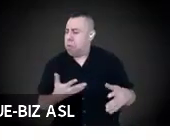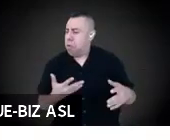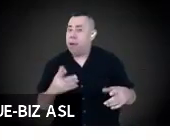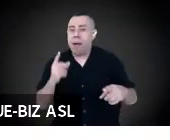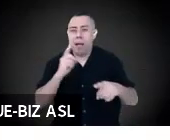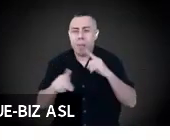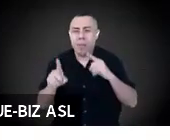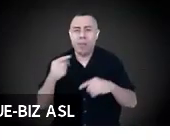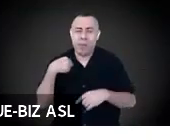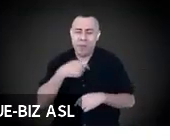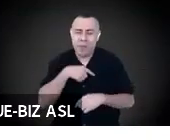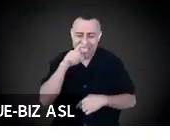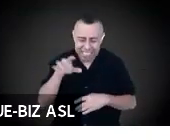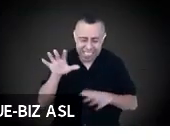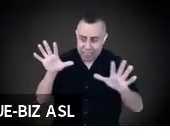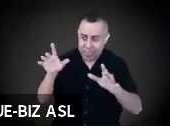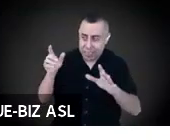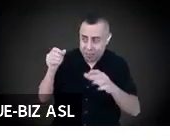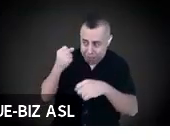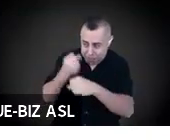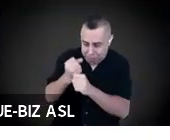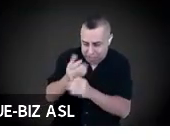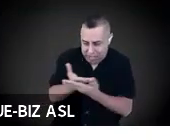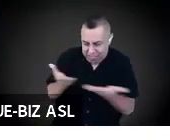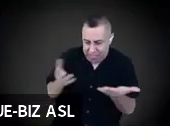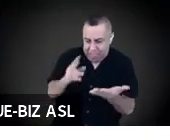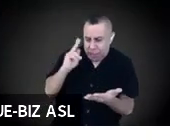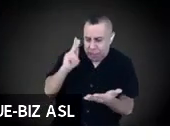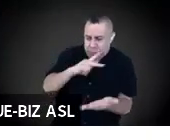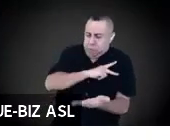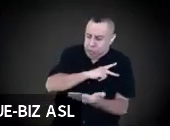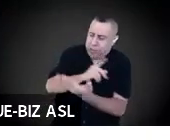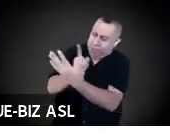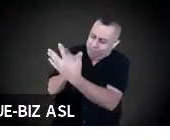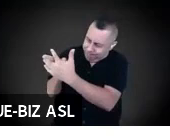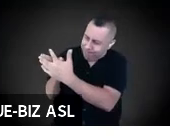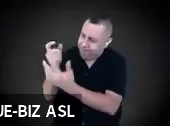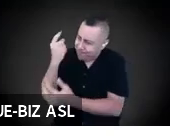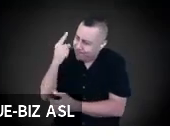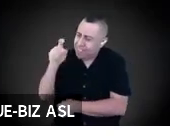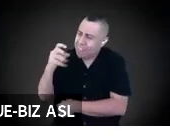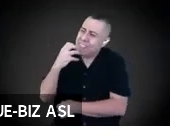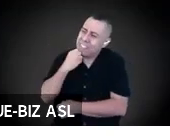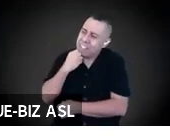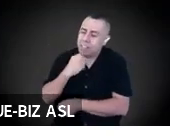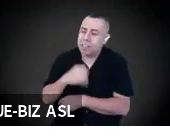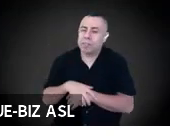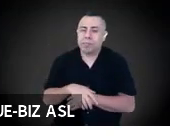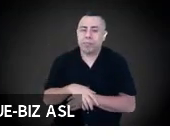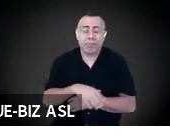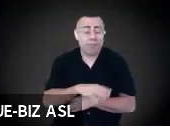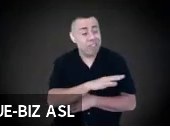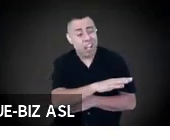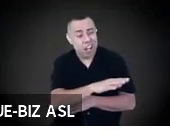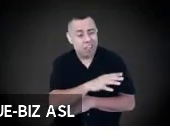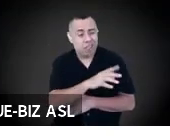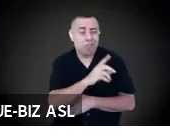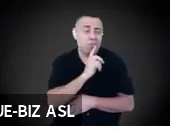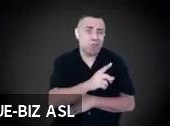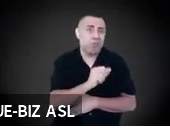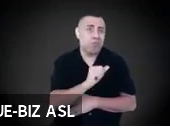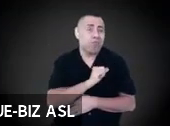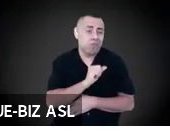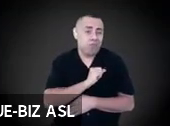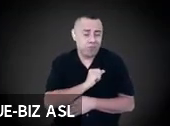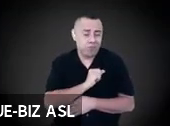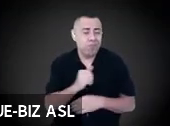care. Yep. And I can say that I've had my own personal experiences with this. I could say that I have very close friends